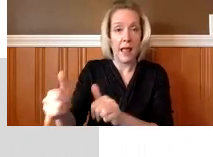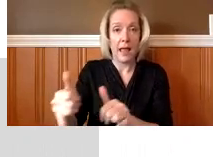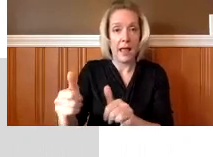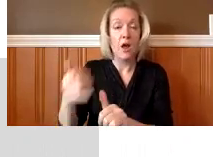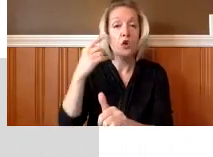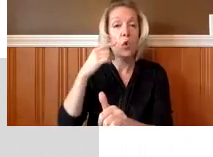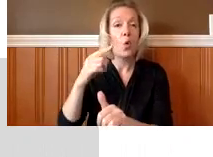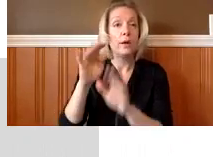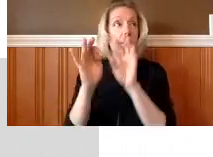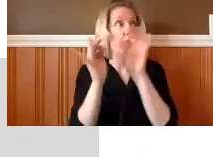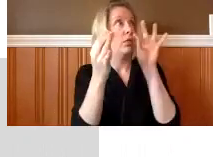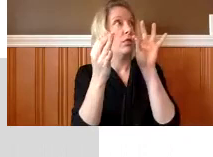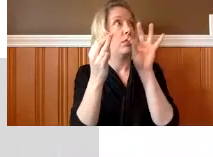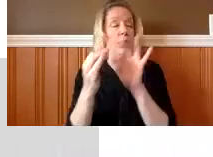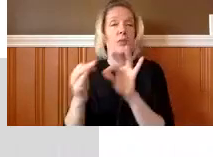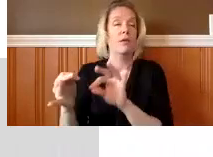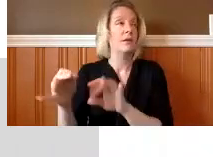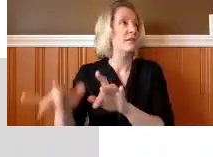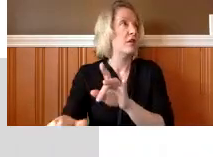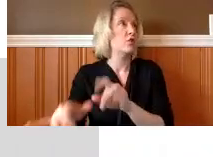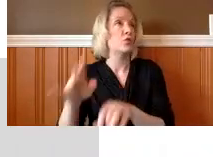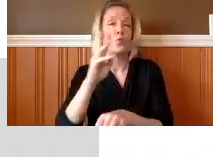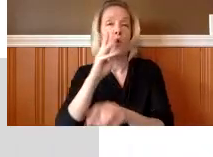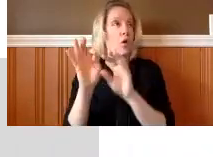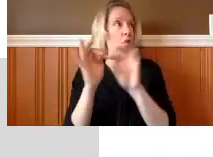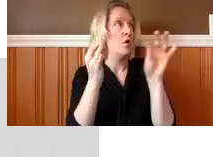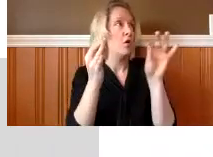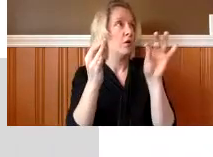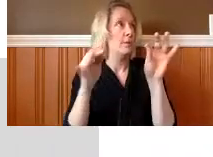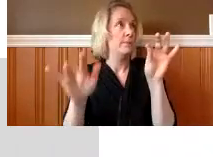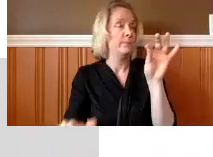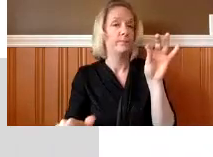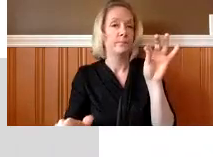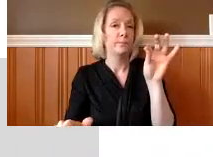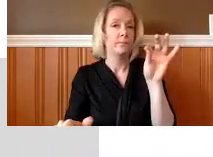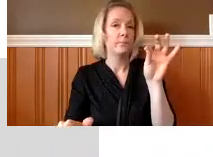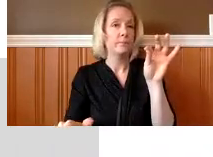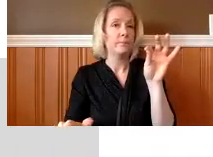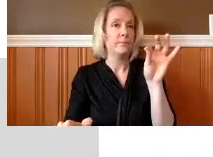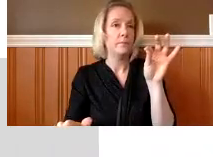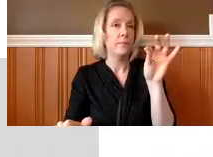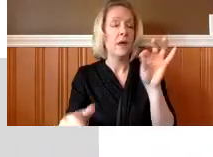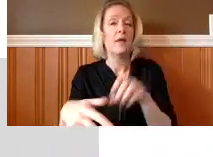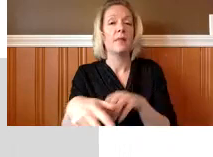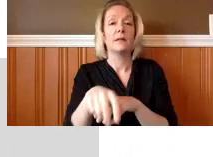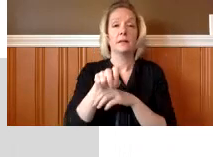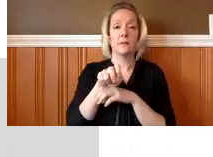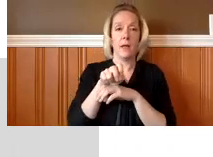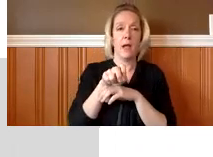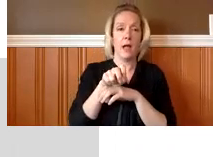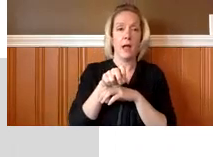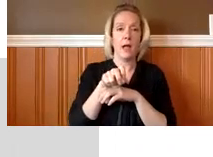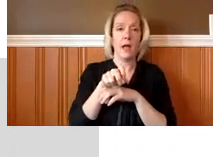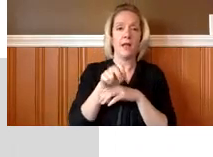looking. He's shifting his gaze away so that he's only having that time with the water. And then he sits back, and he still